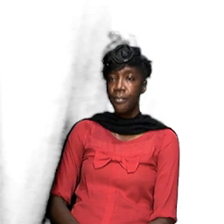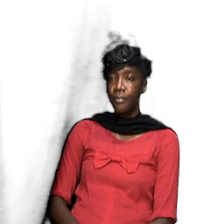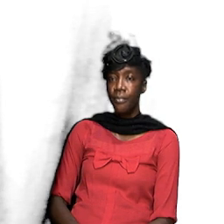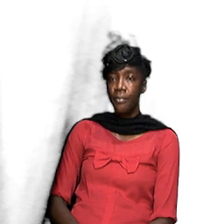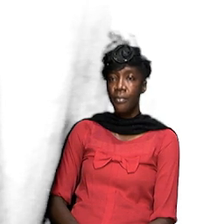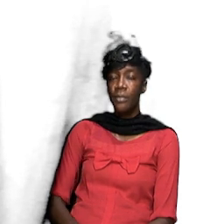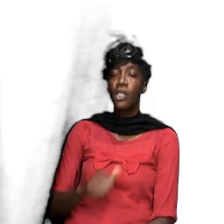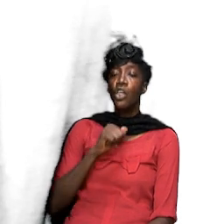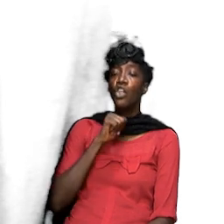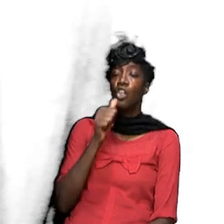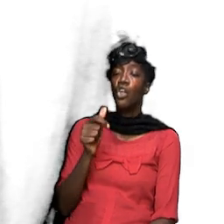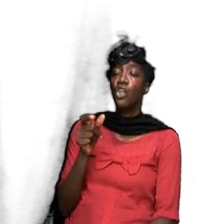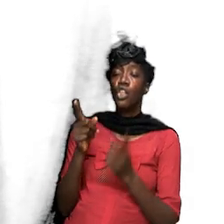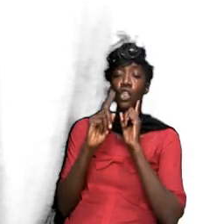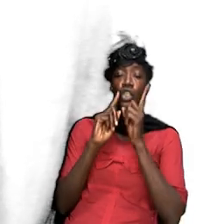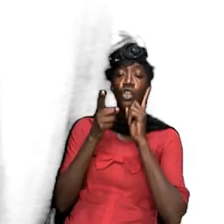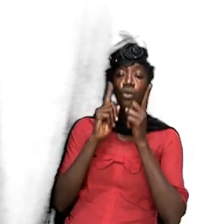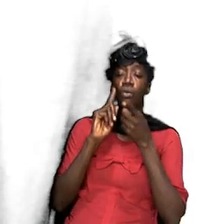Not in our speech.